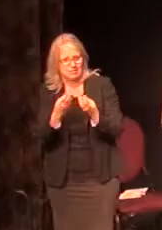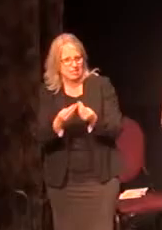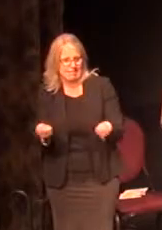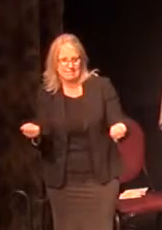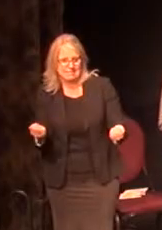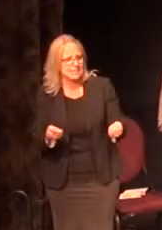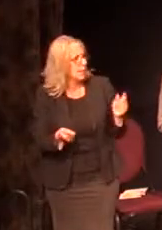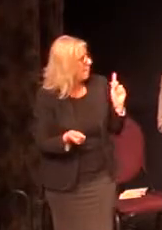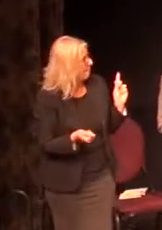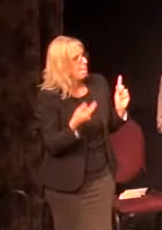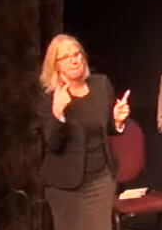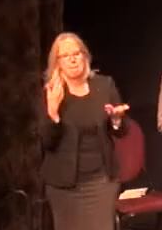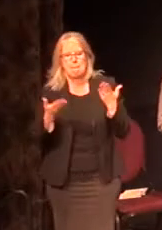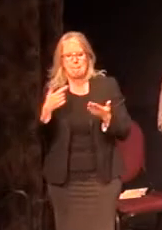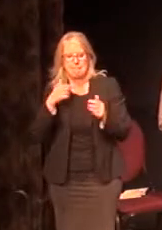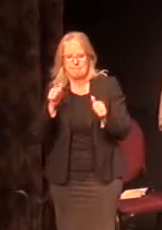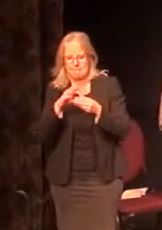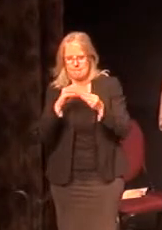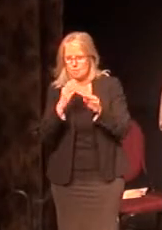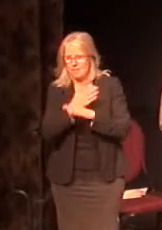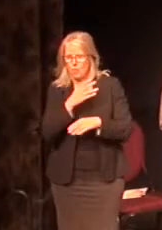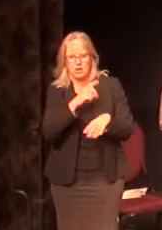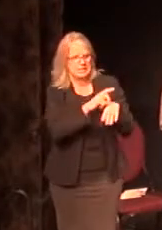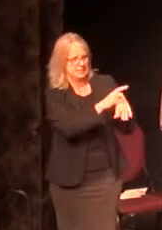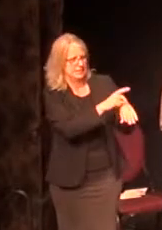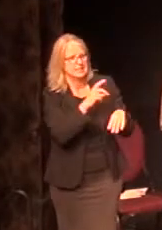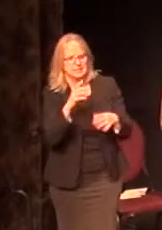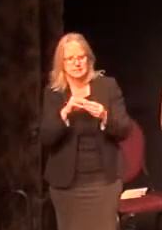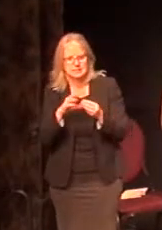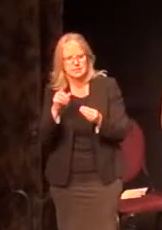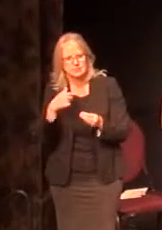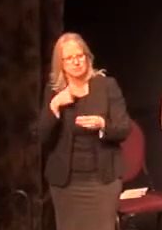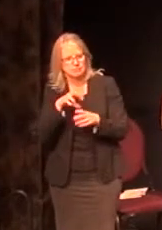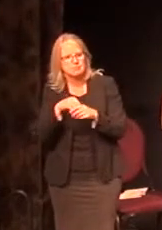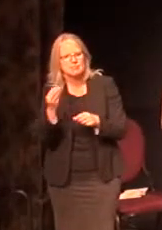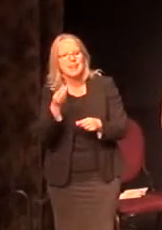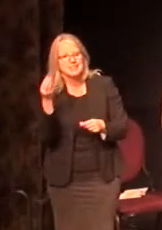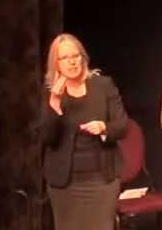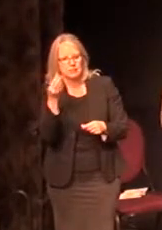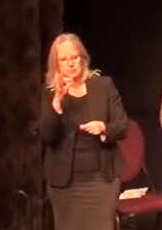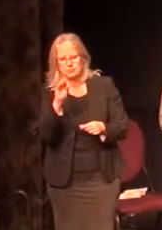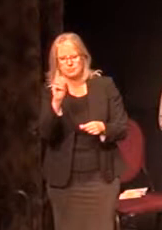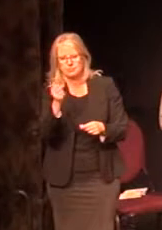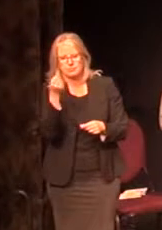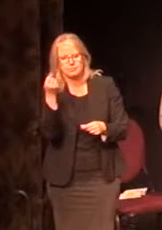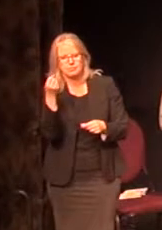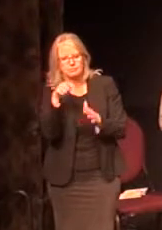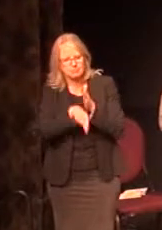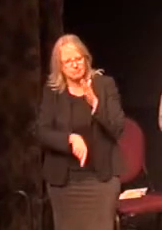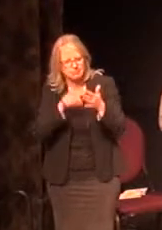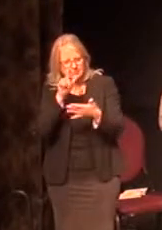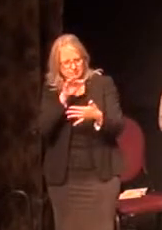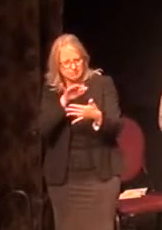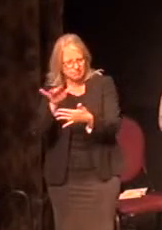I might comment before we have the rest of the panel that I myself was very involved in Ontario in the 90s when we did quite a detailed study